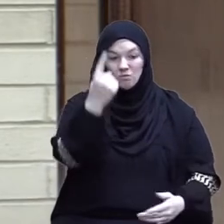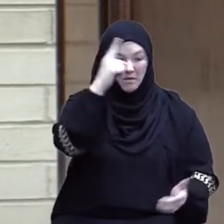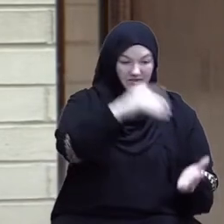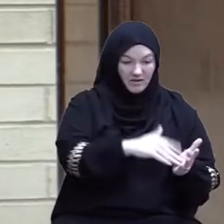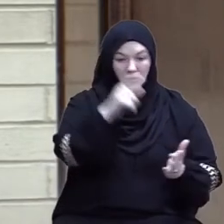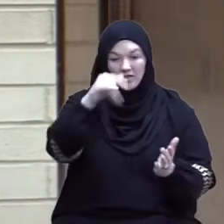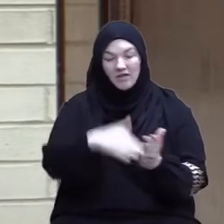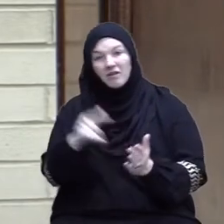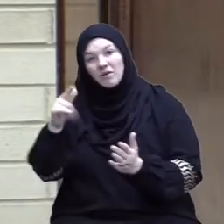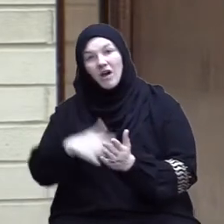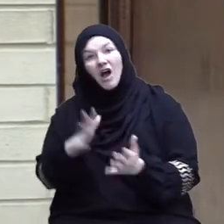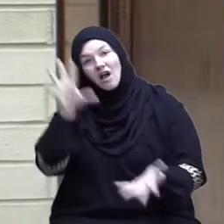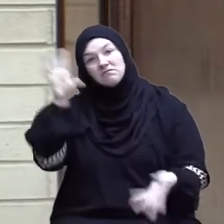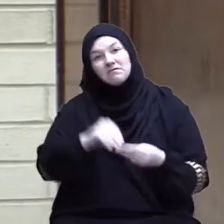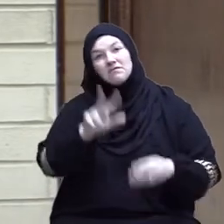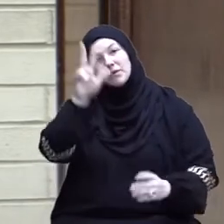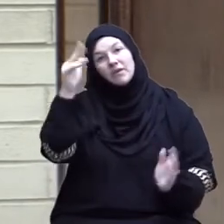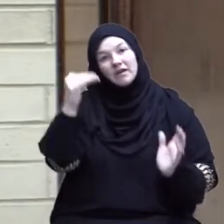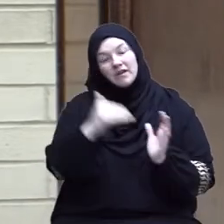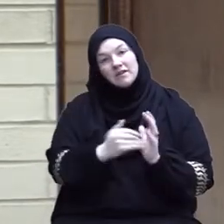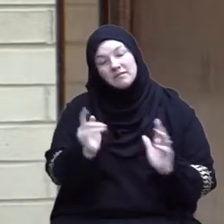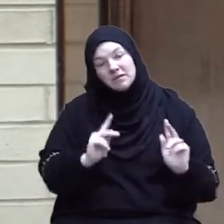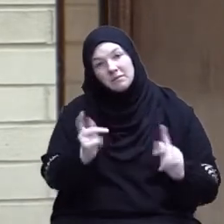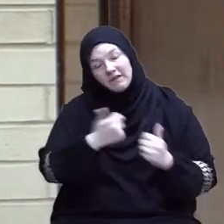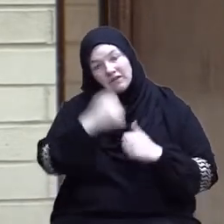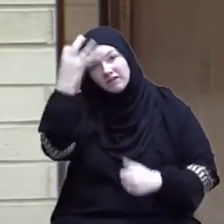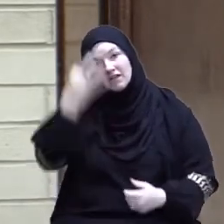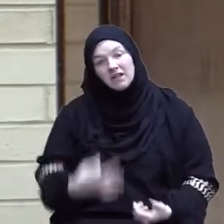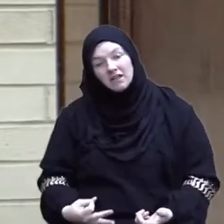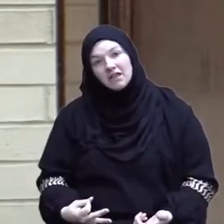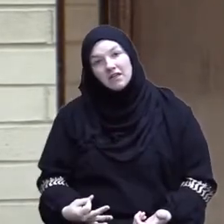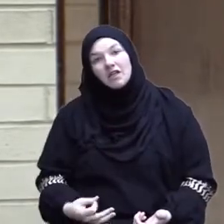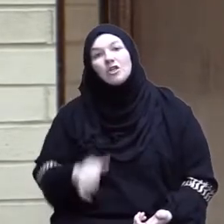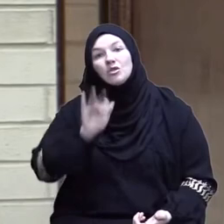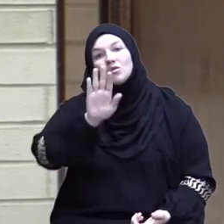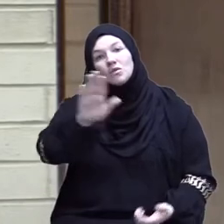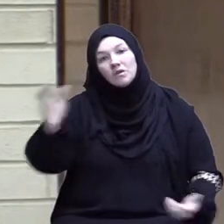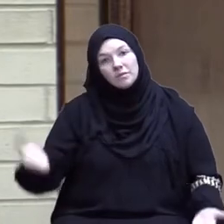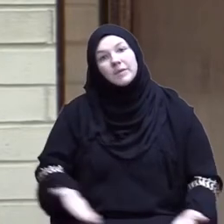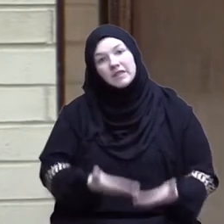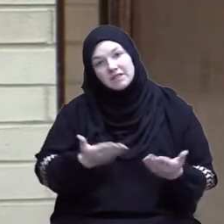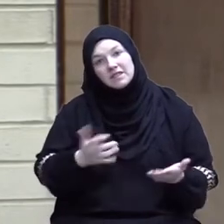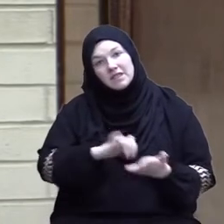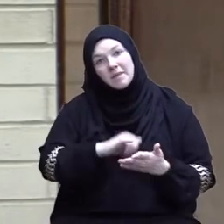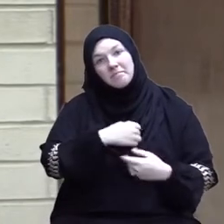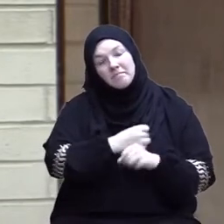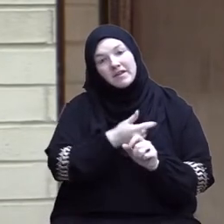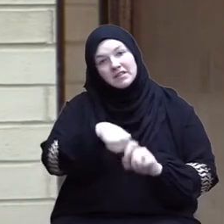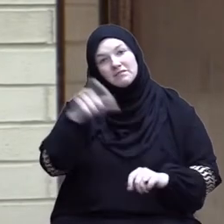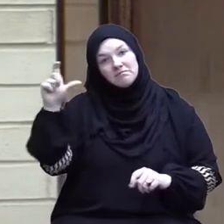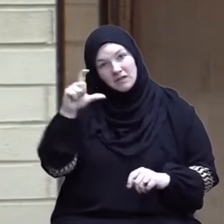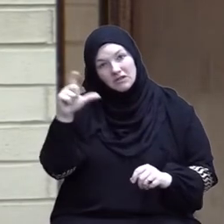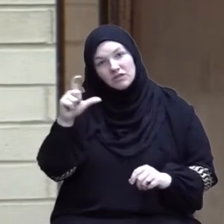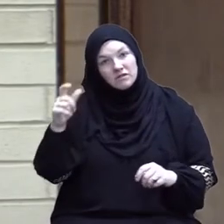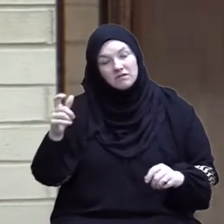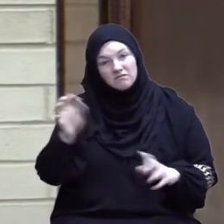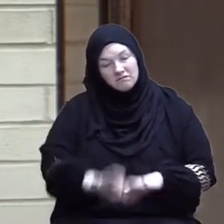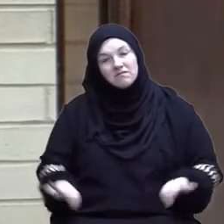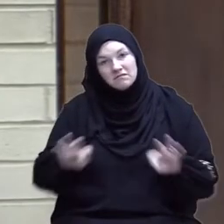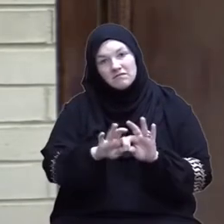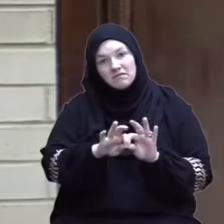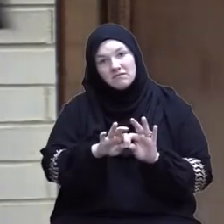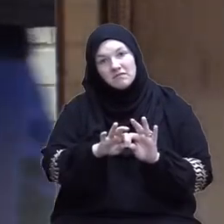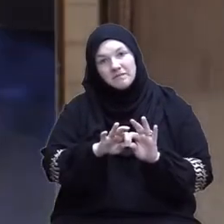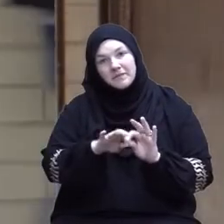bless you all for making it what it is. It is your presence that makes this masjid what it is.